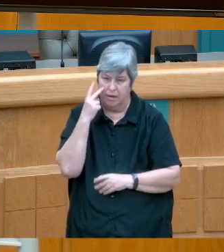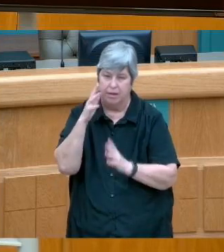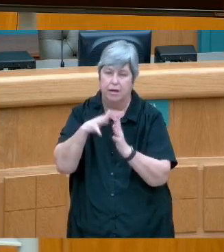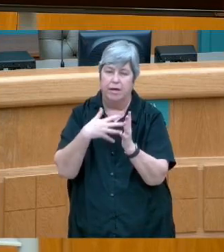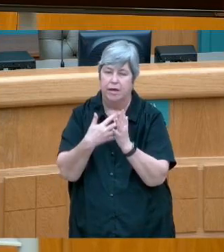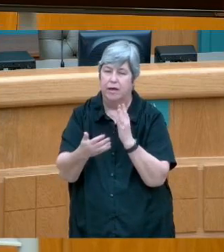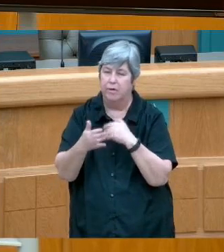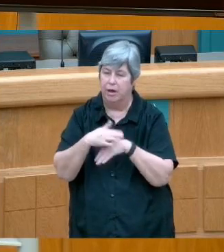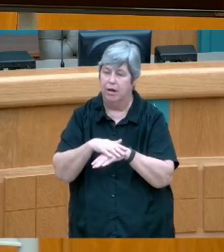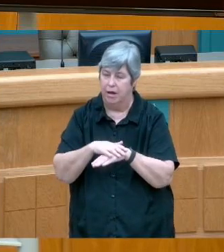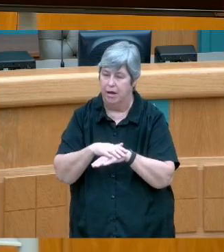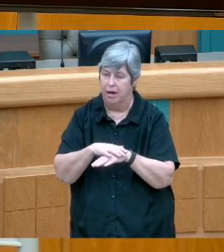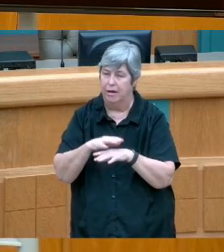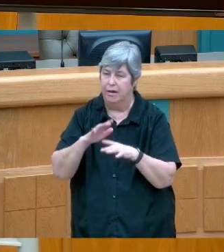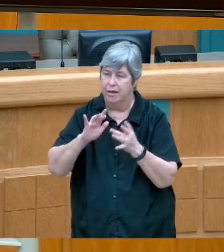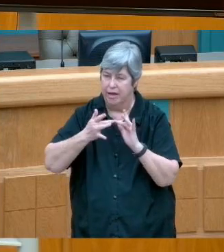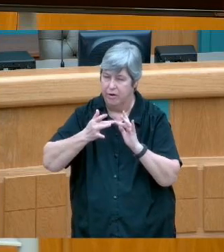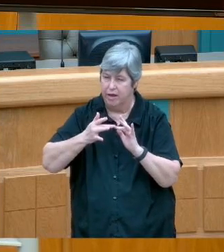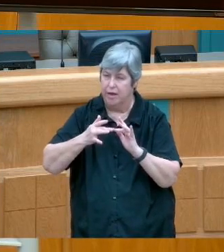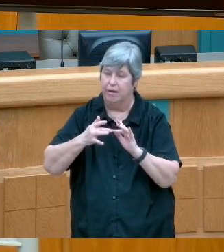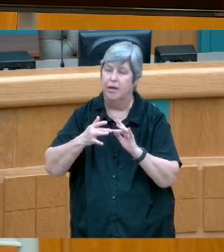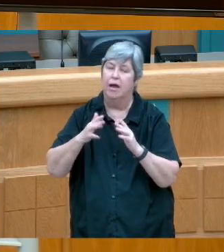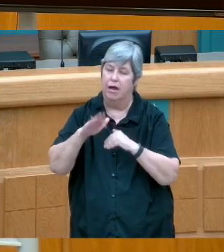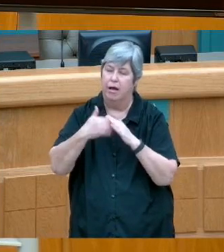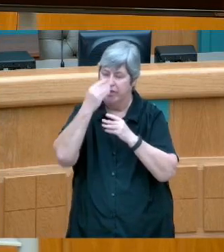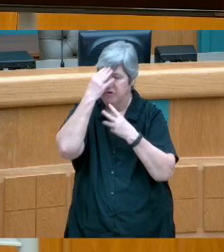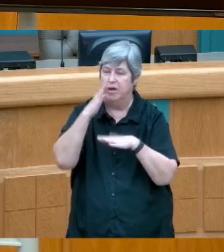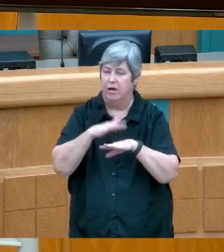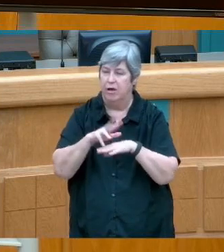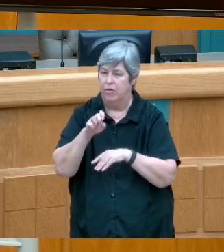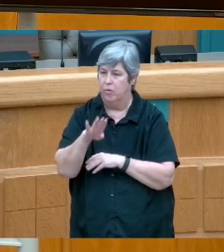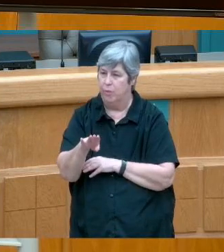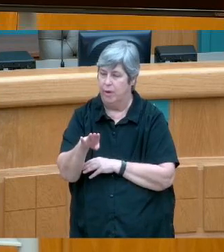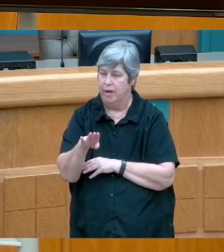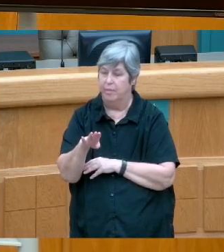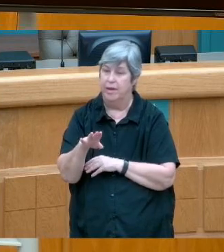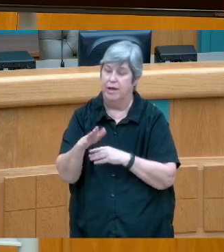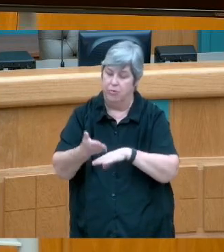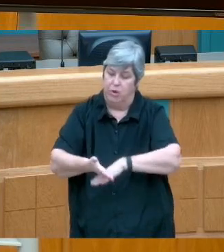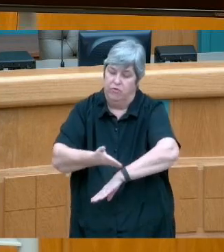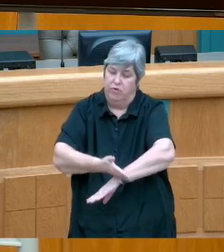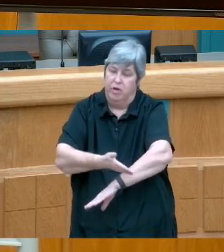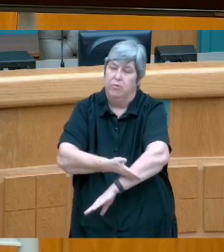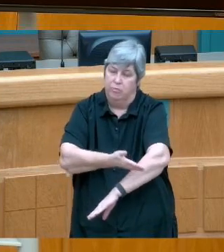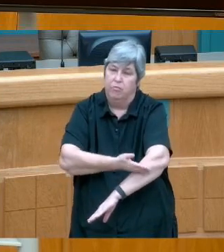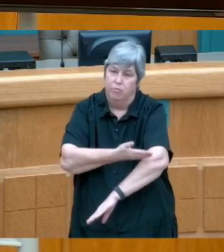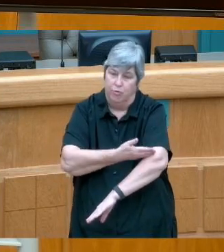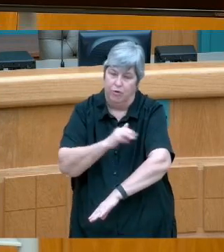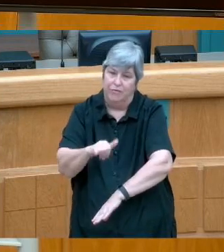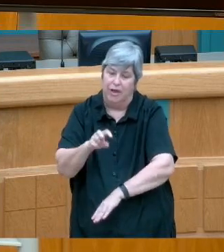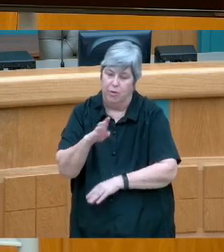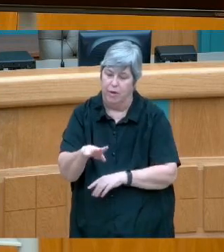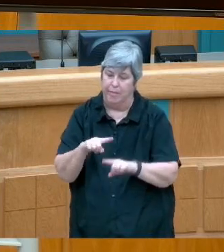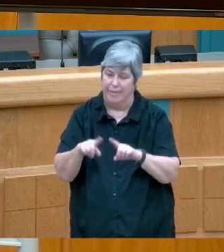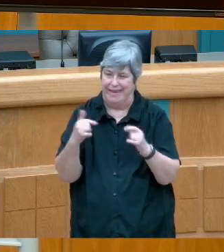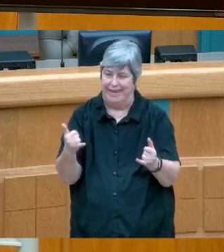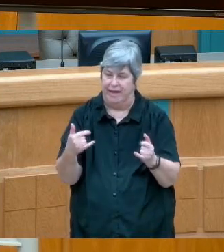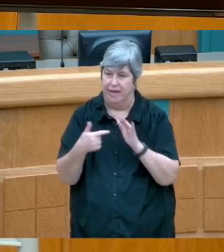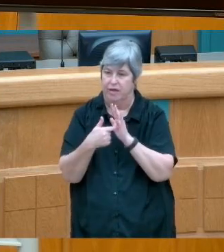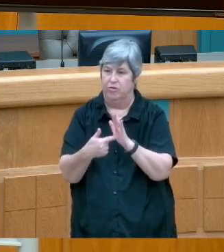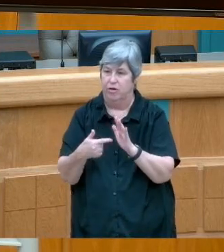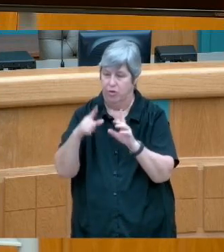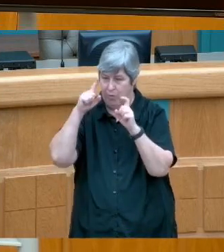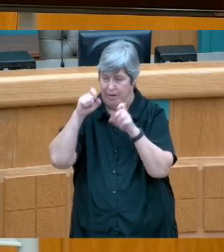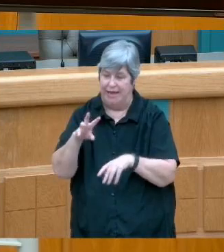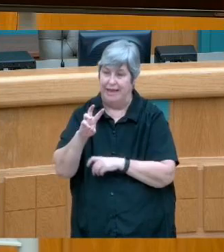online, we also have all this information I'm talking to you about today on our website. In fact, that's been improved over time. But today it shows that we tested